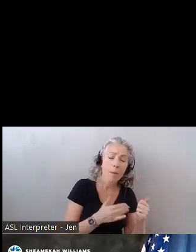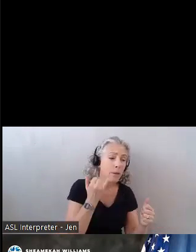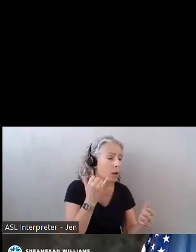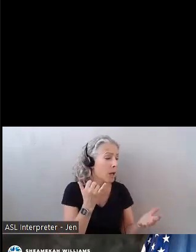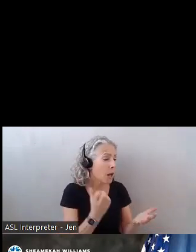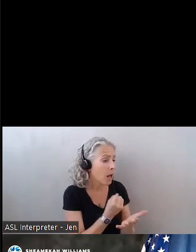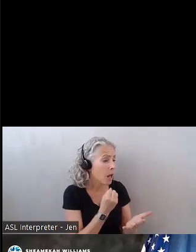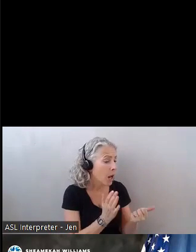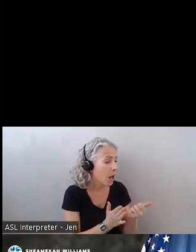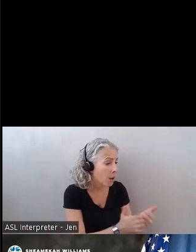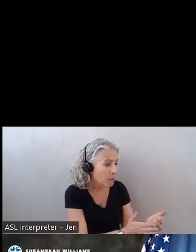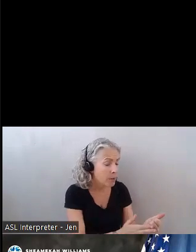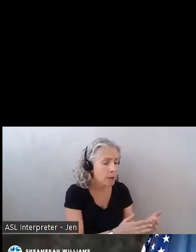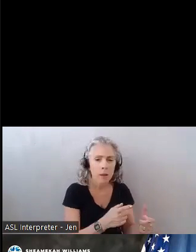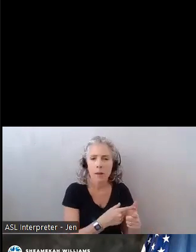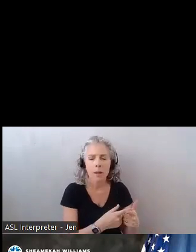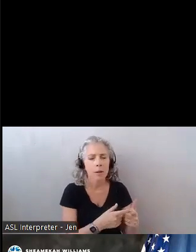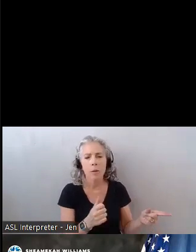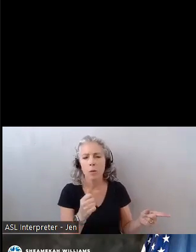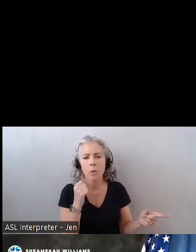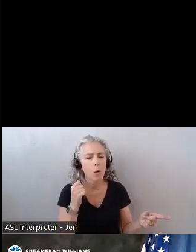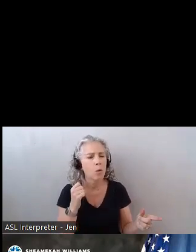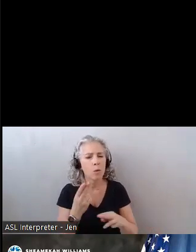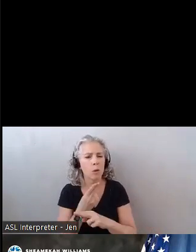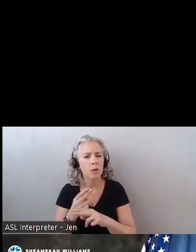is likely that we won't go into those higher end